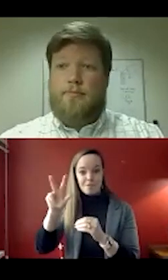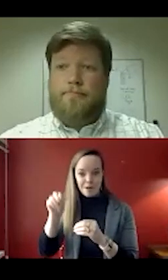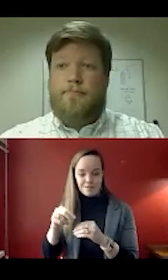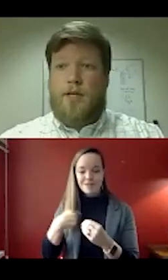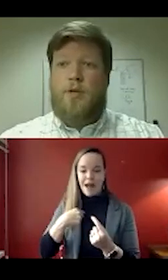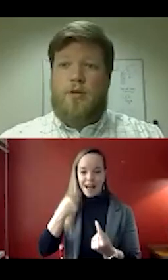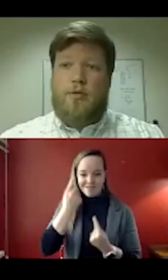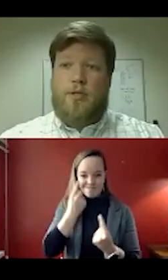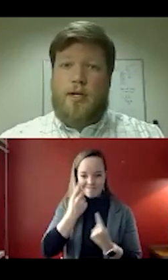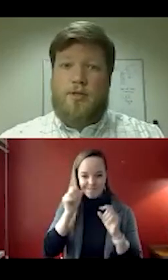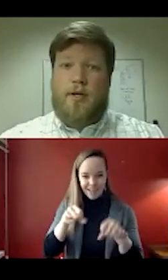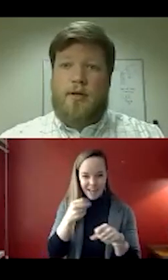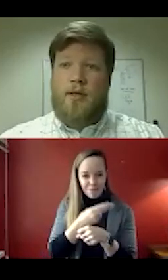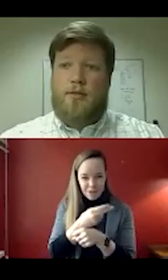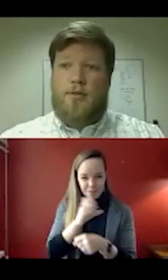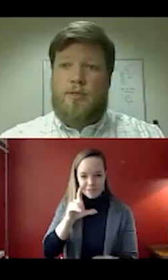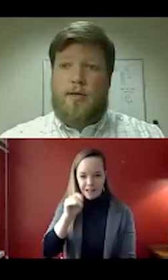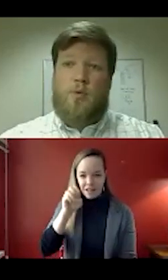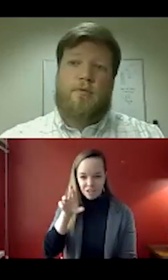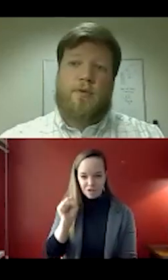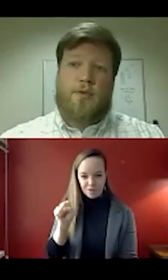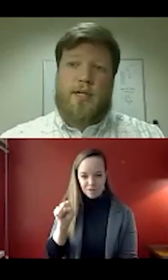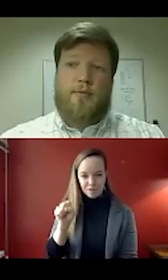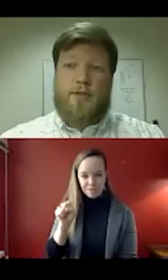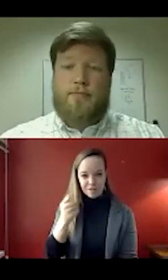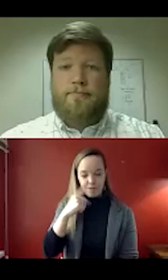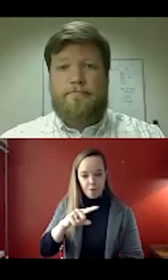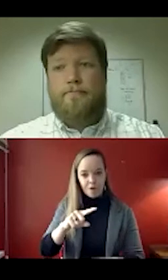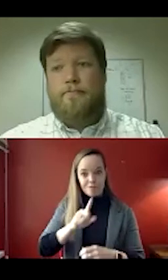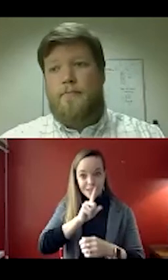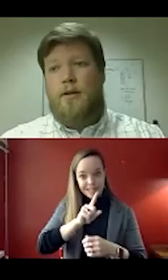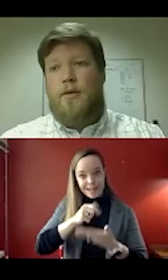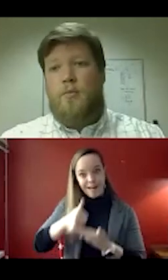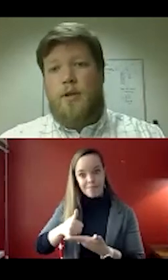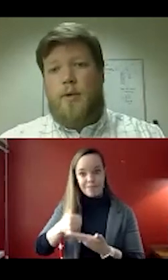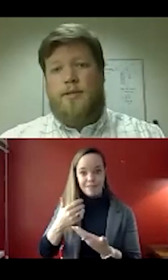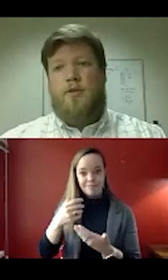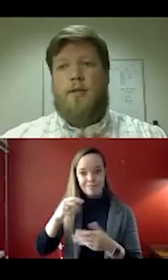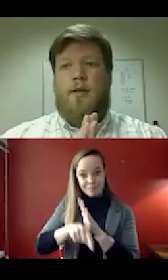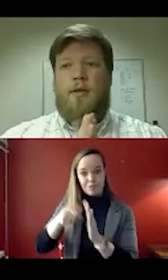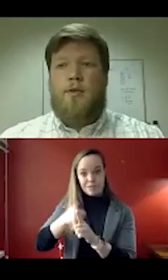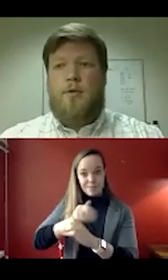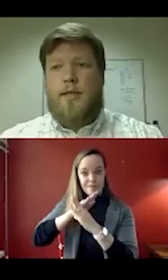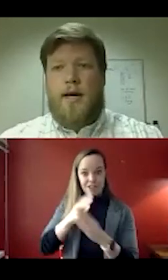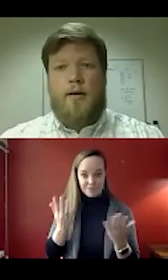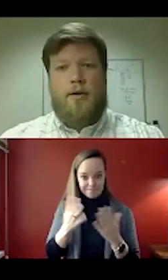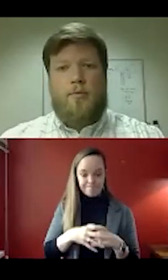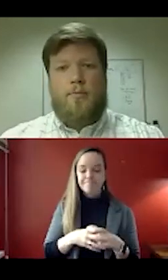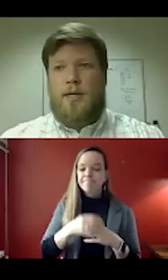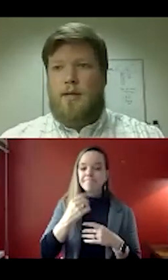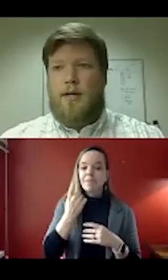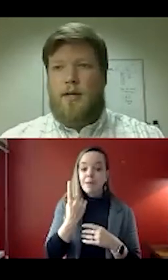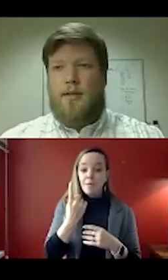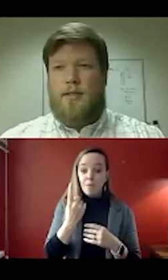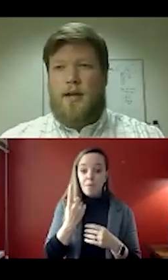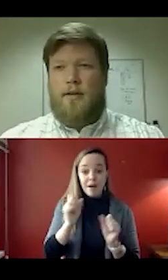information. Can we use clustering to do something important for suicide prevention? One of the ways that you might think about doing that would